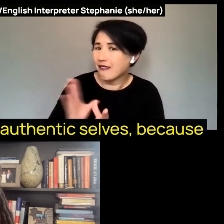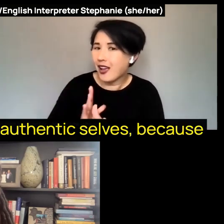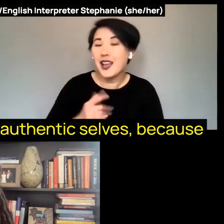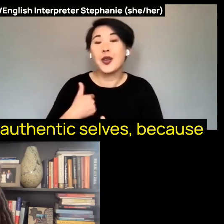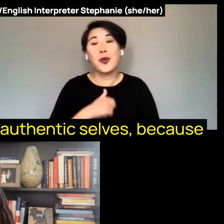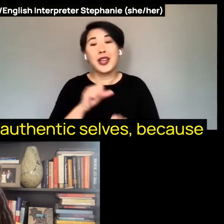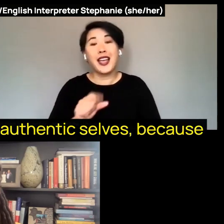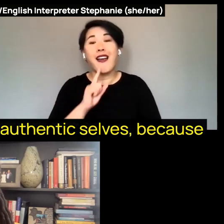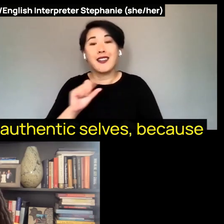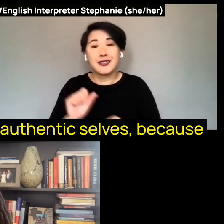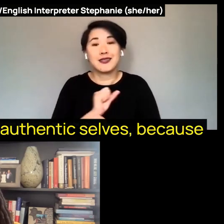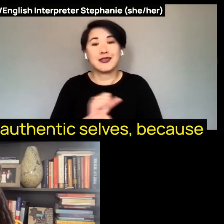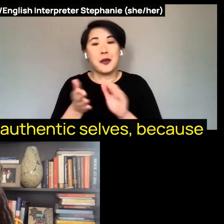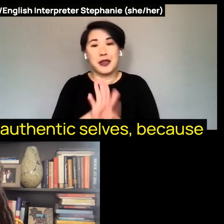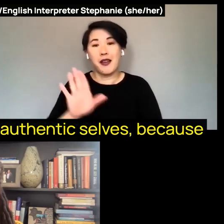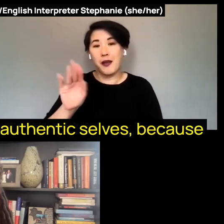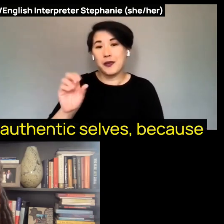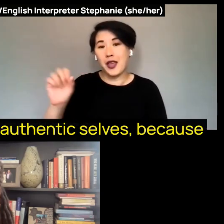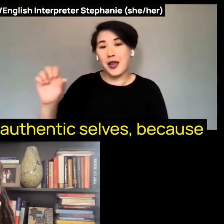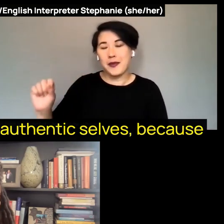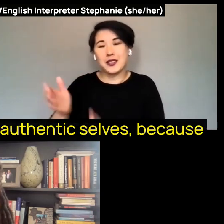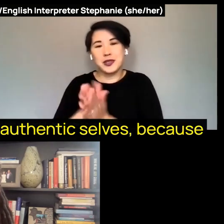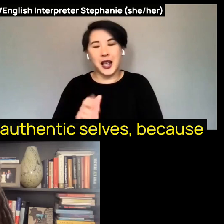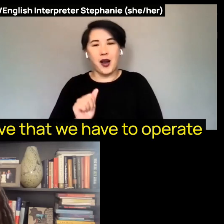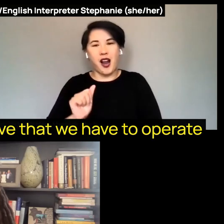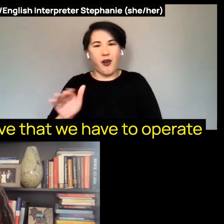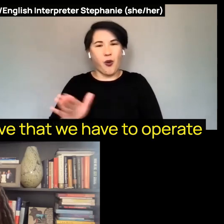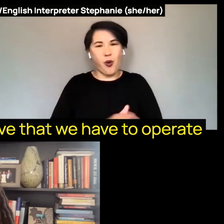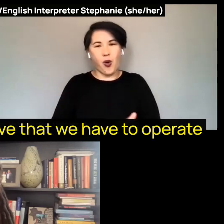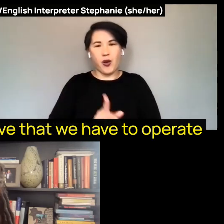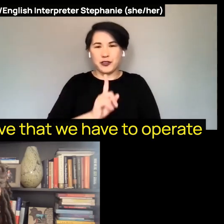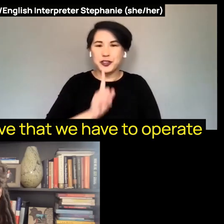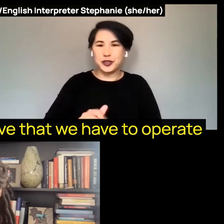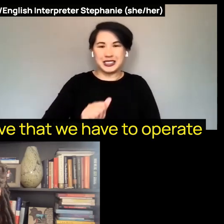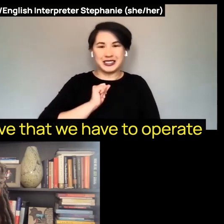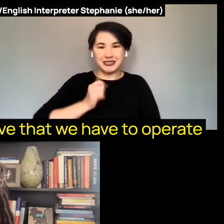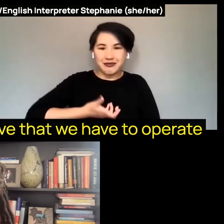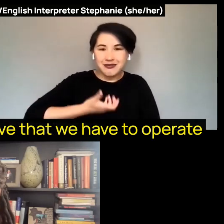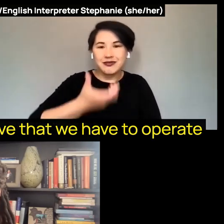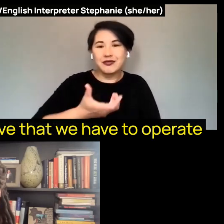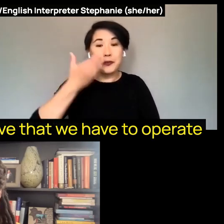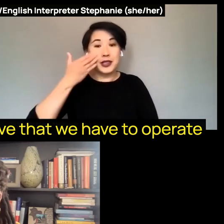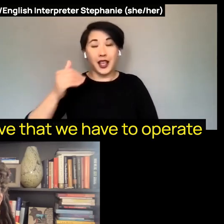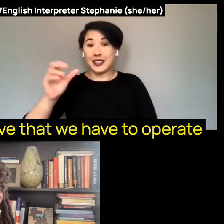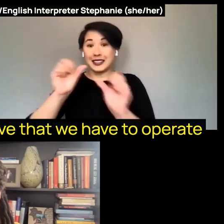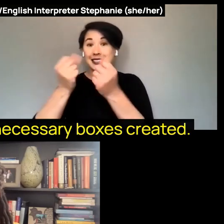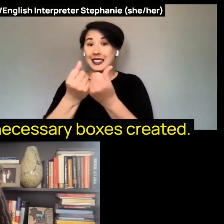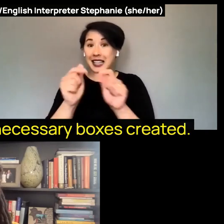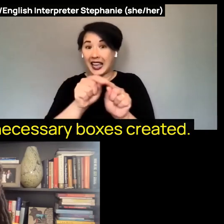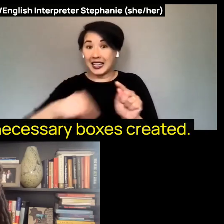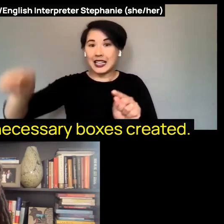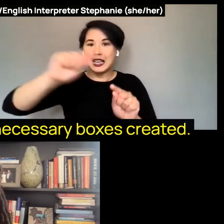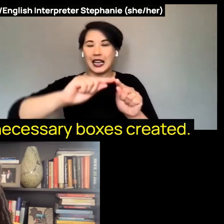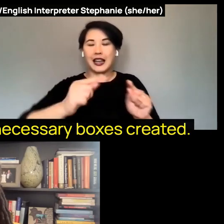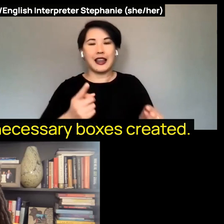be our whole authentic selves, because society has led us to believe that we have to operate and